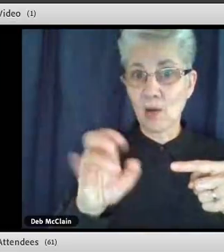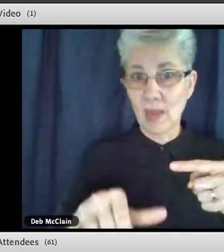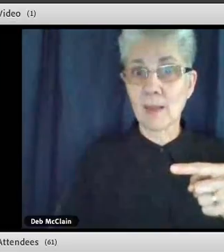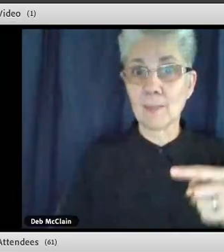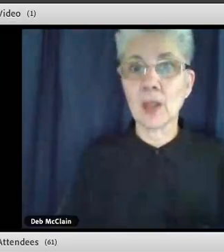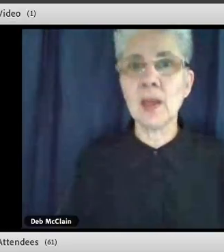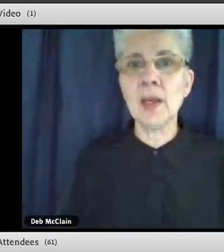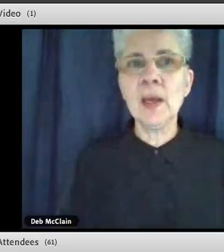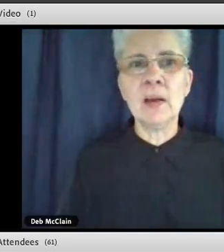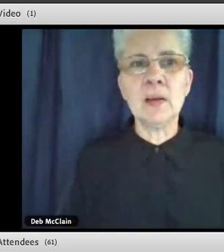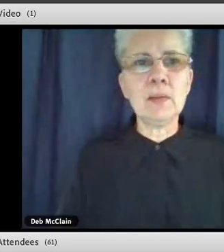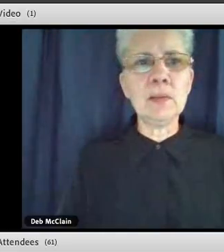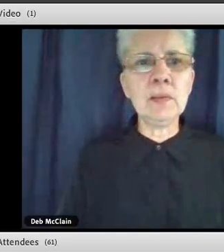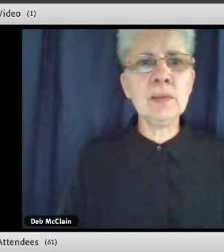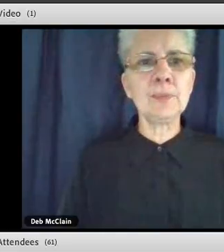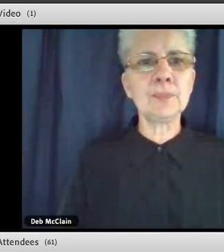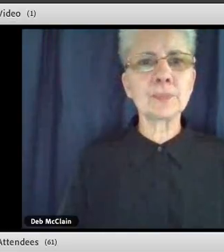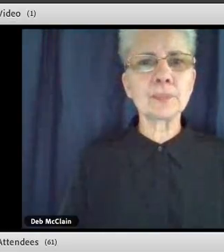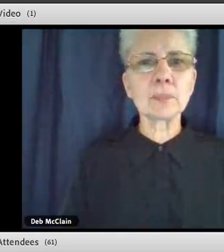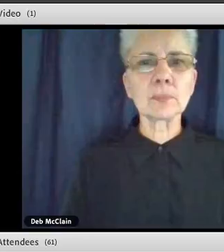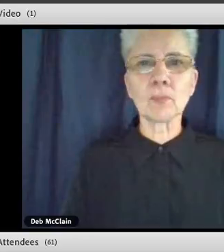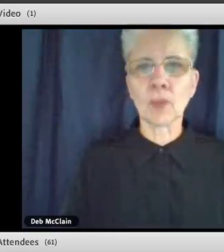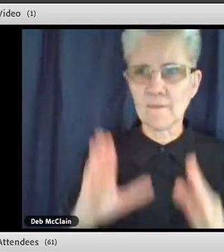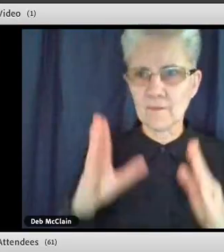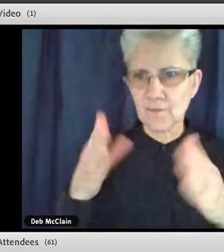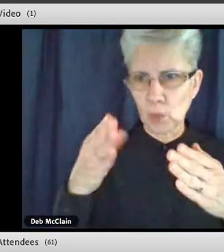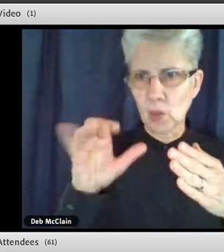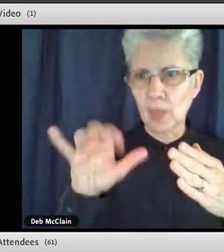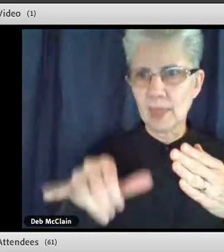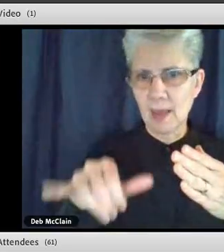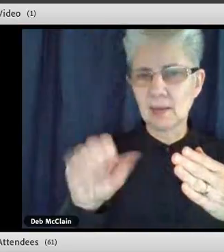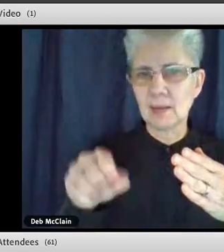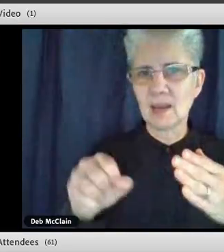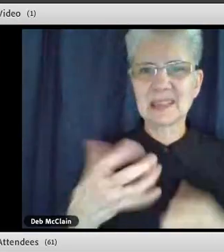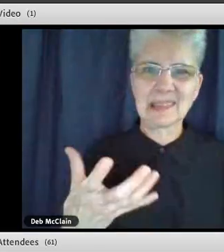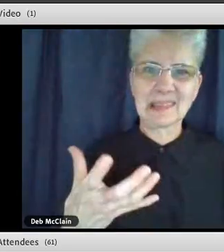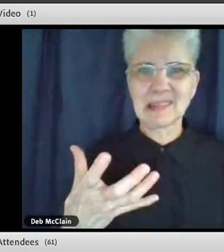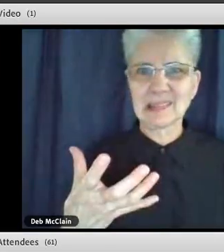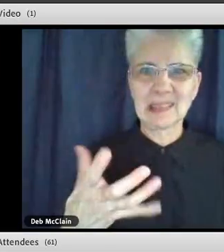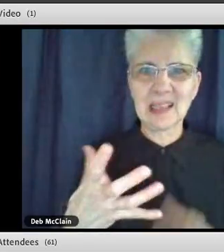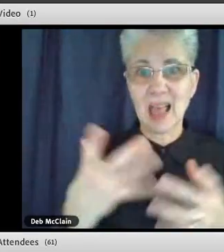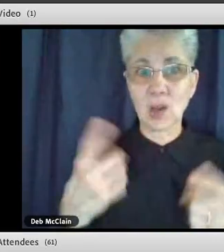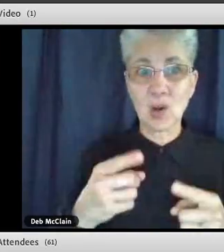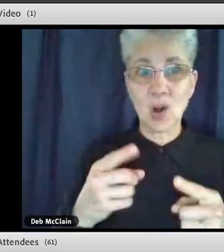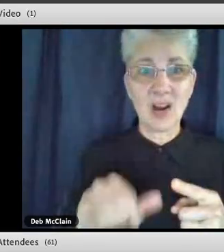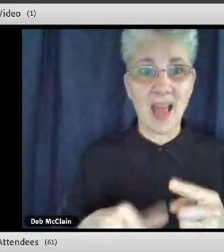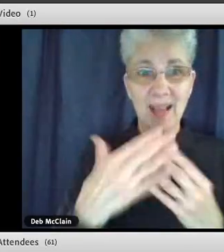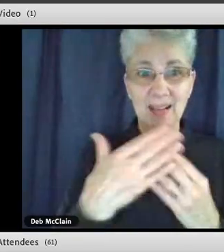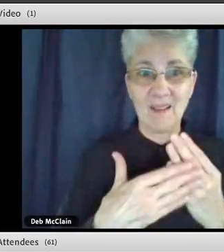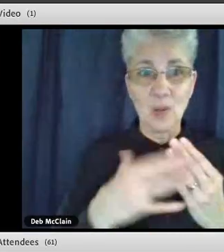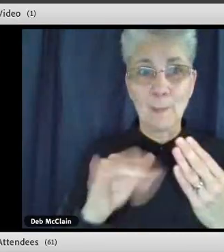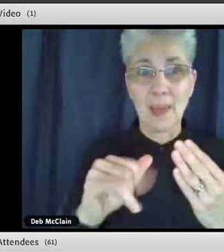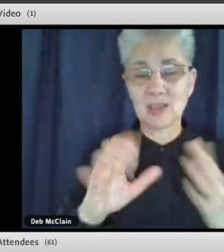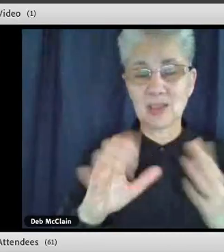we really focus on the title page, yeah, there's kind of a lot going on there. But